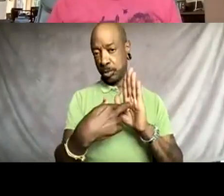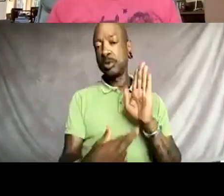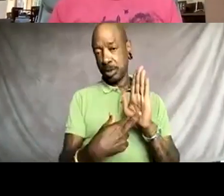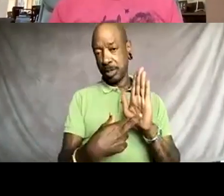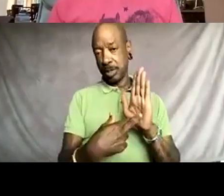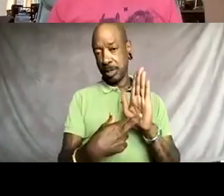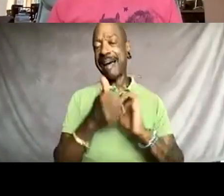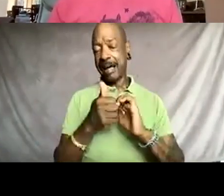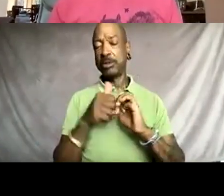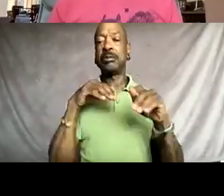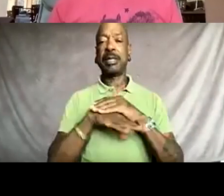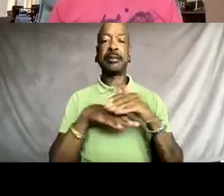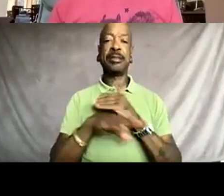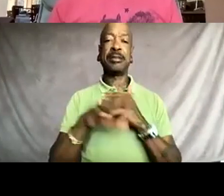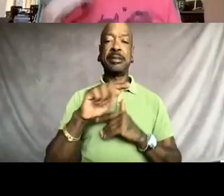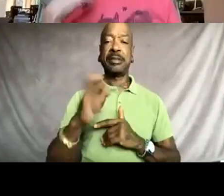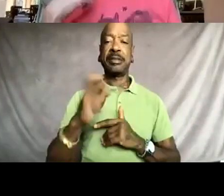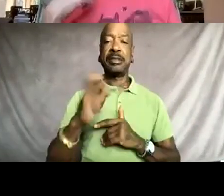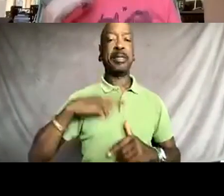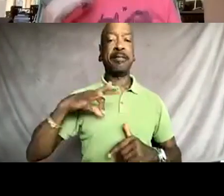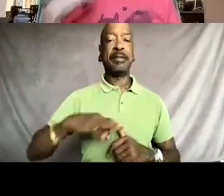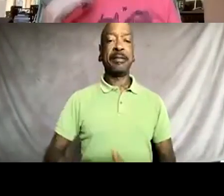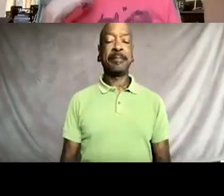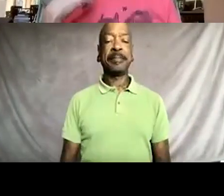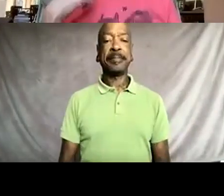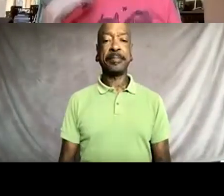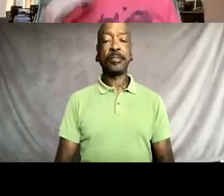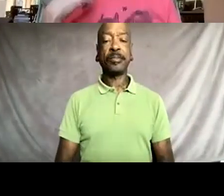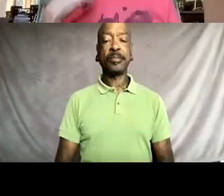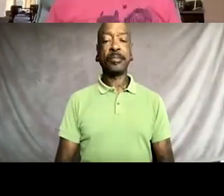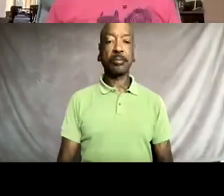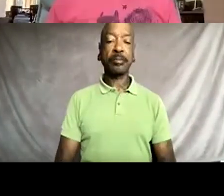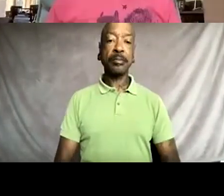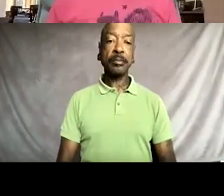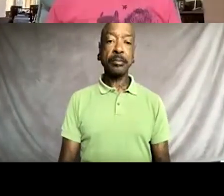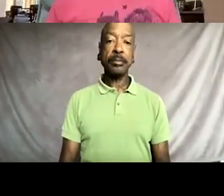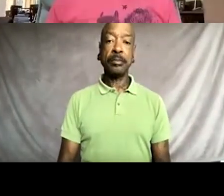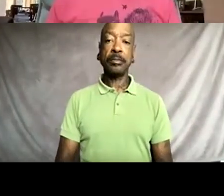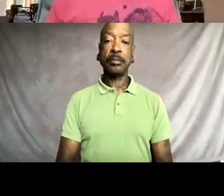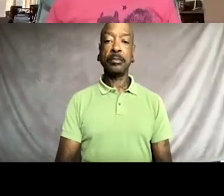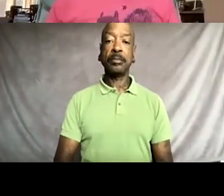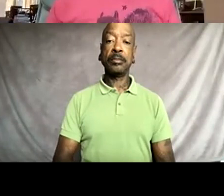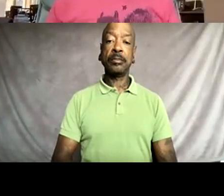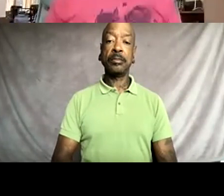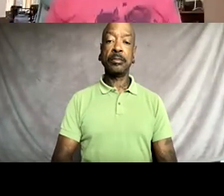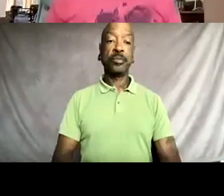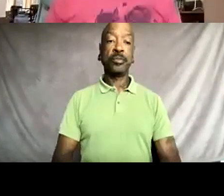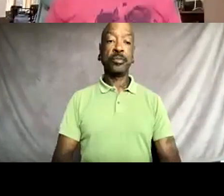you can access those tax benefits. Just a little more on that in the